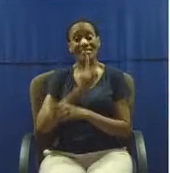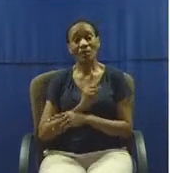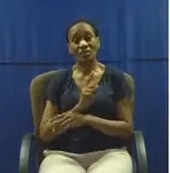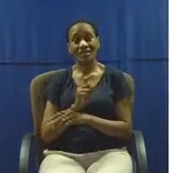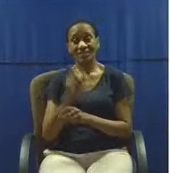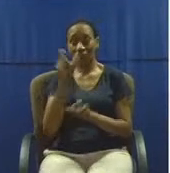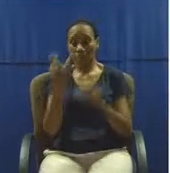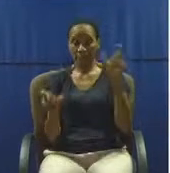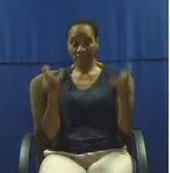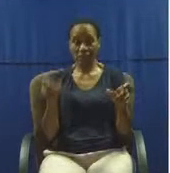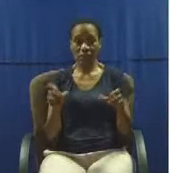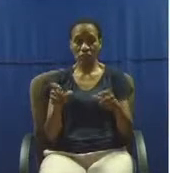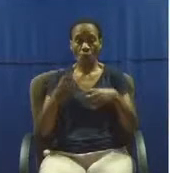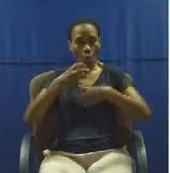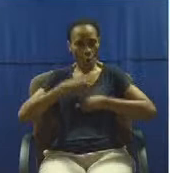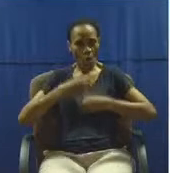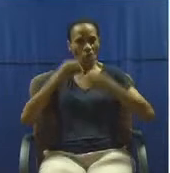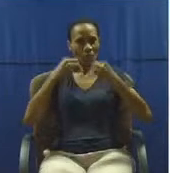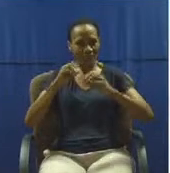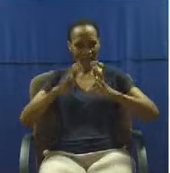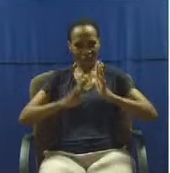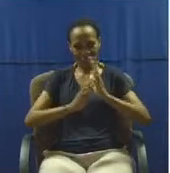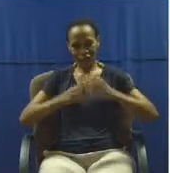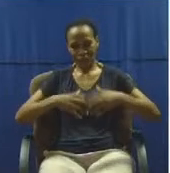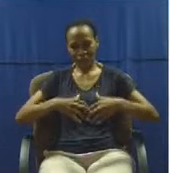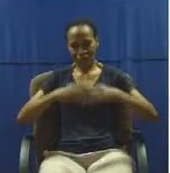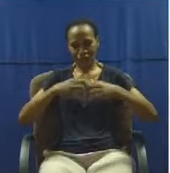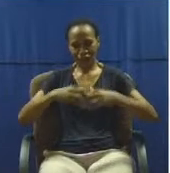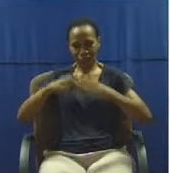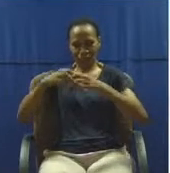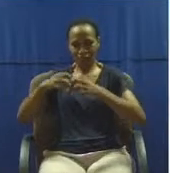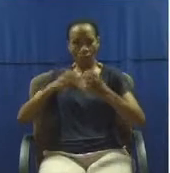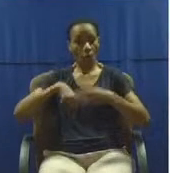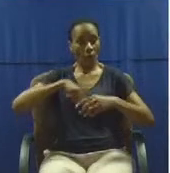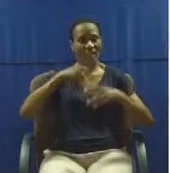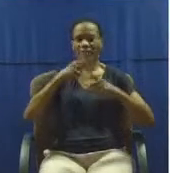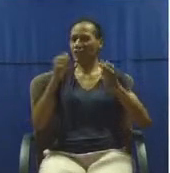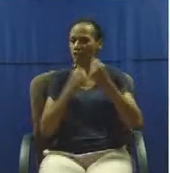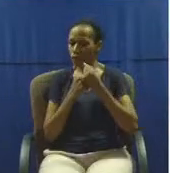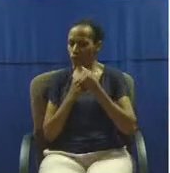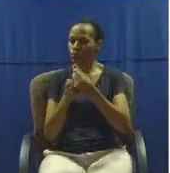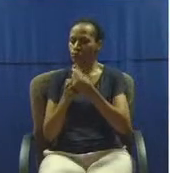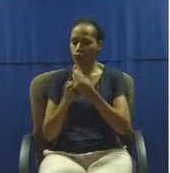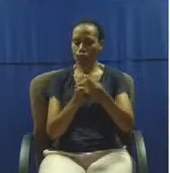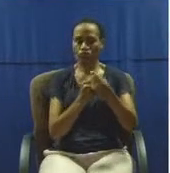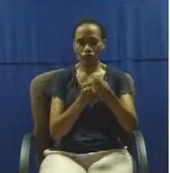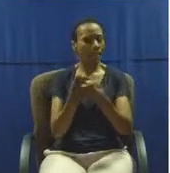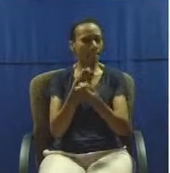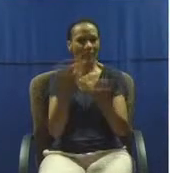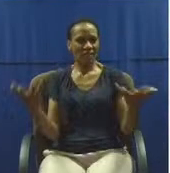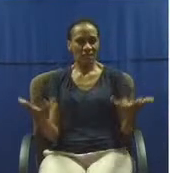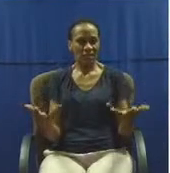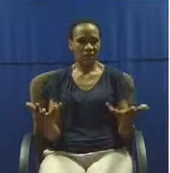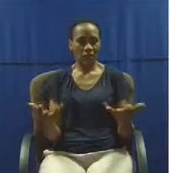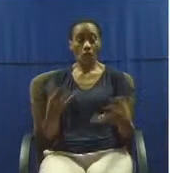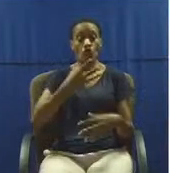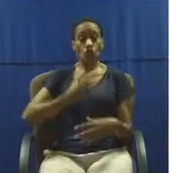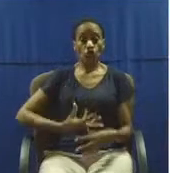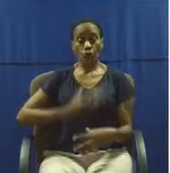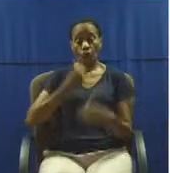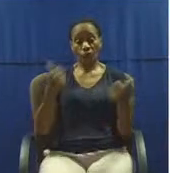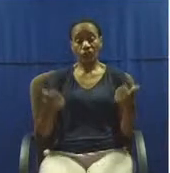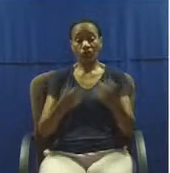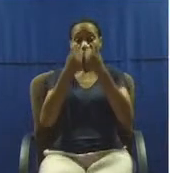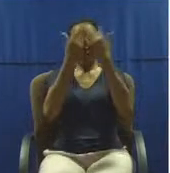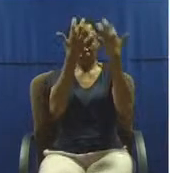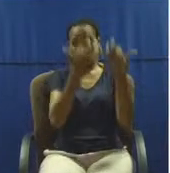entrepreneurs have to date been supported through this program. Through our Youth Challenge